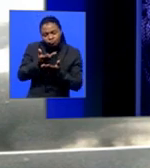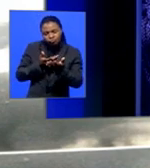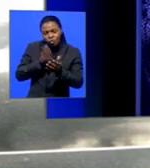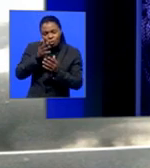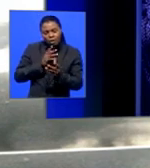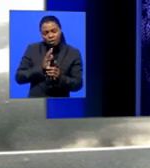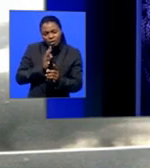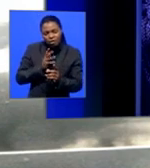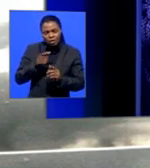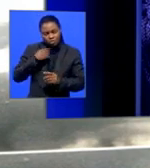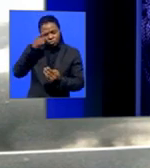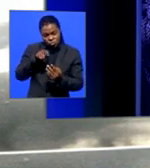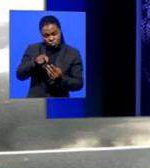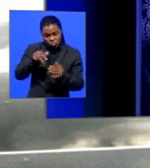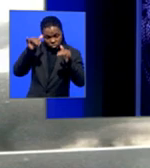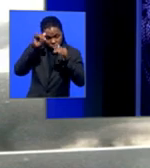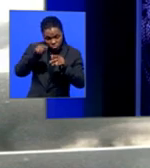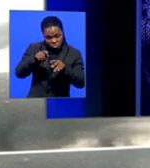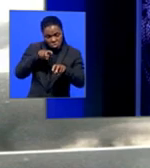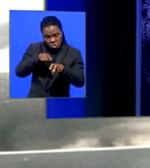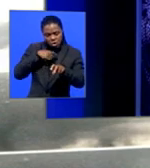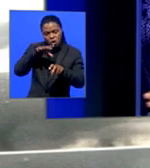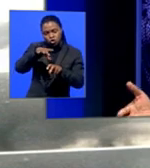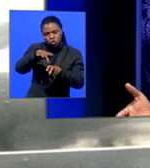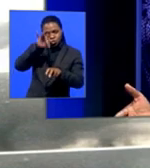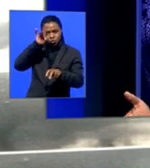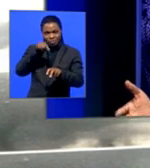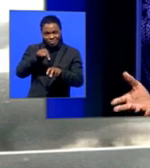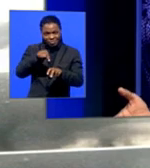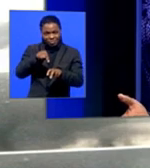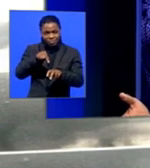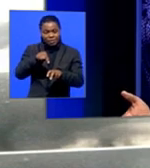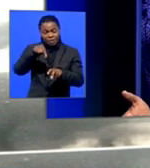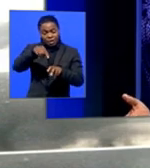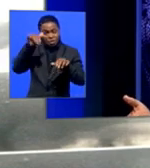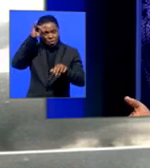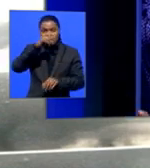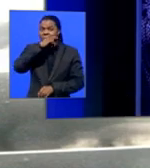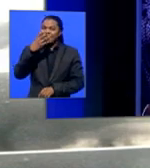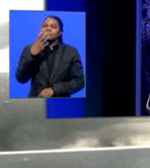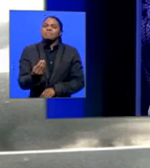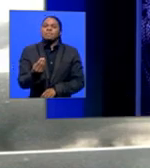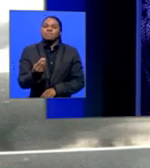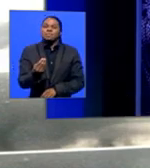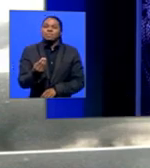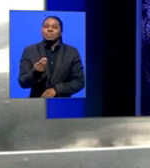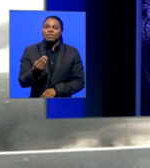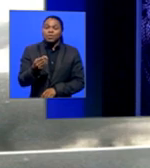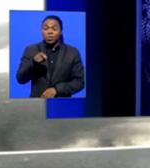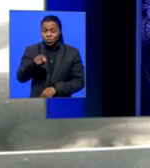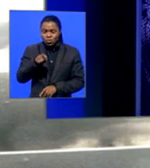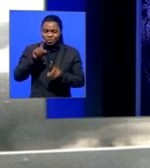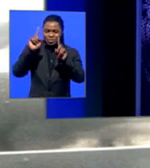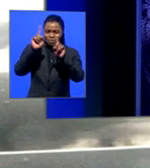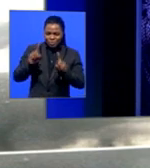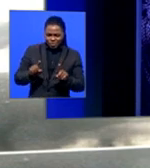that you have been chosen, and they will name usually that cow has a name. Yeah. You know that you are a special person.